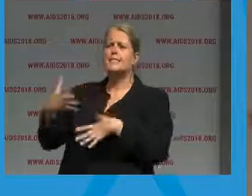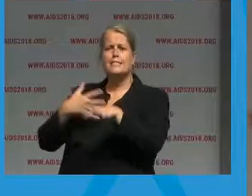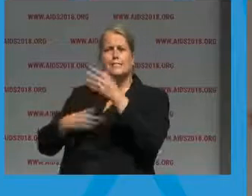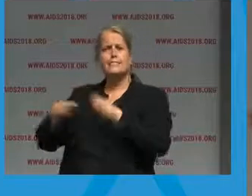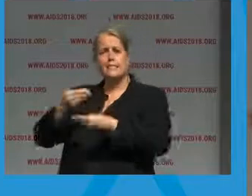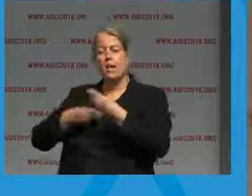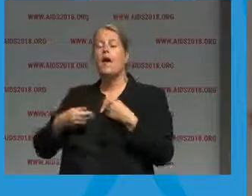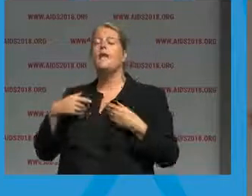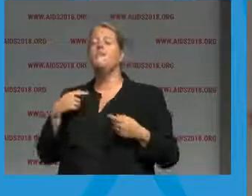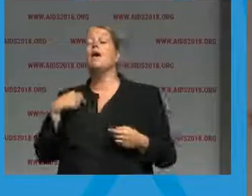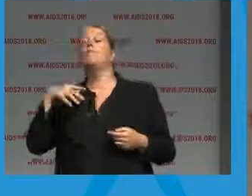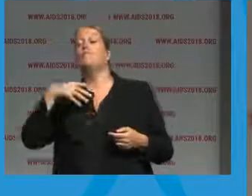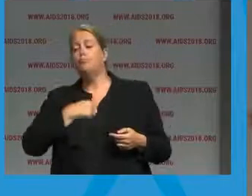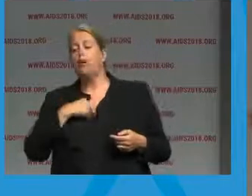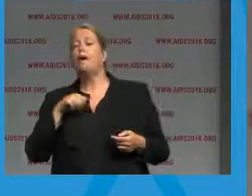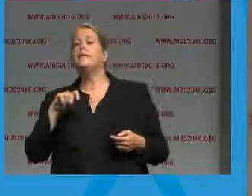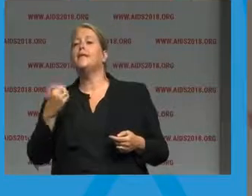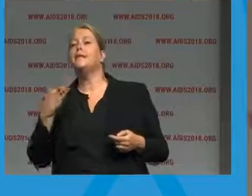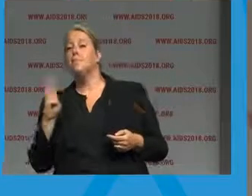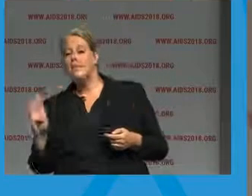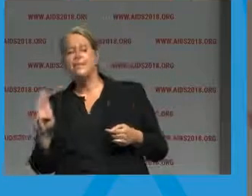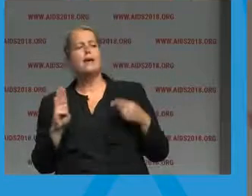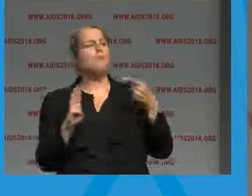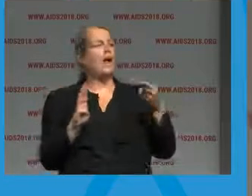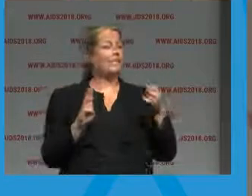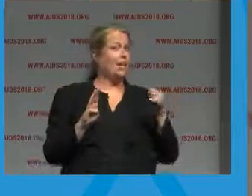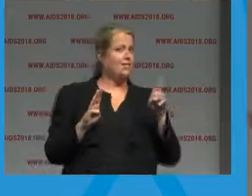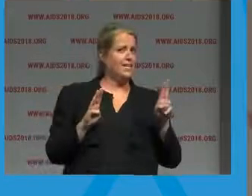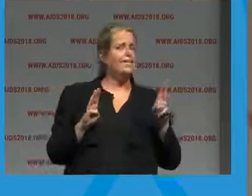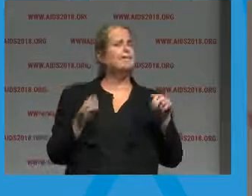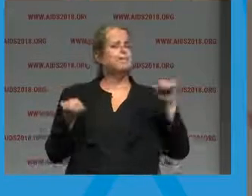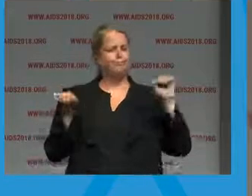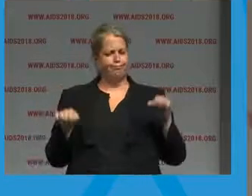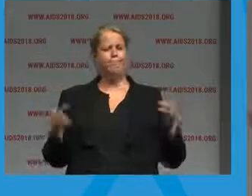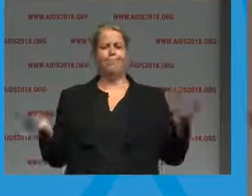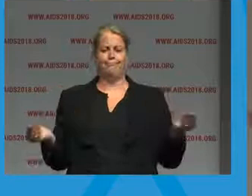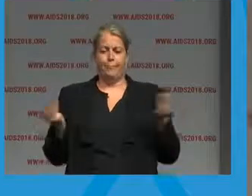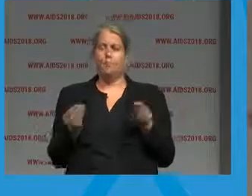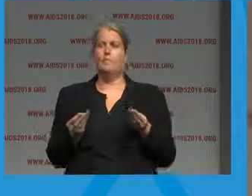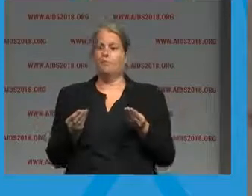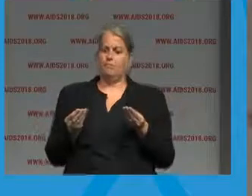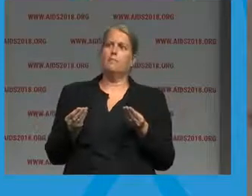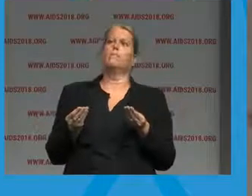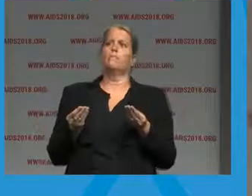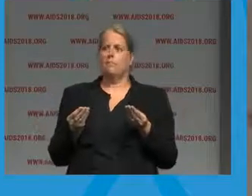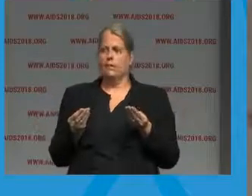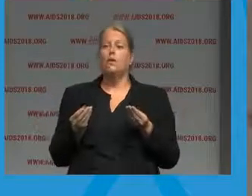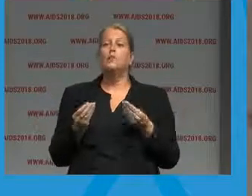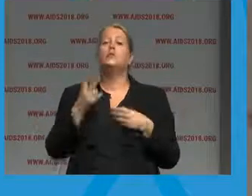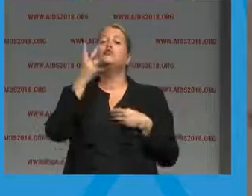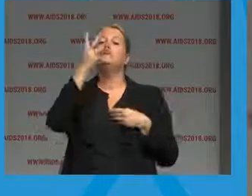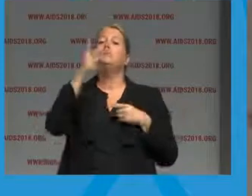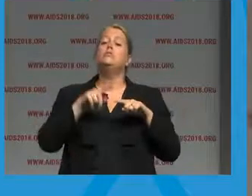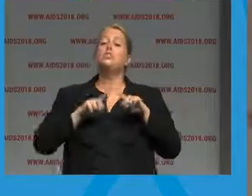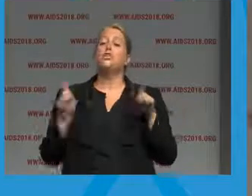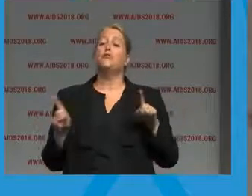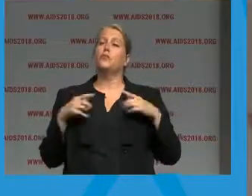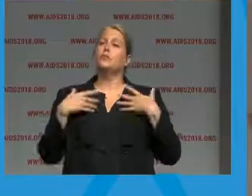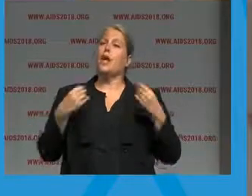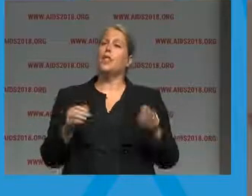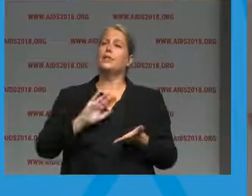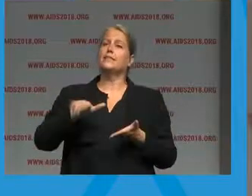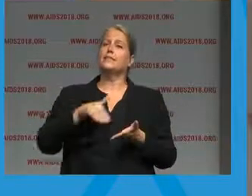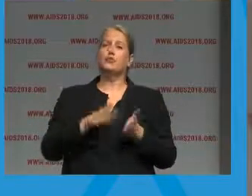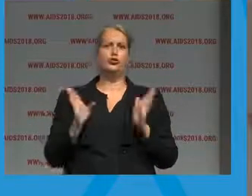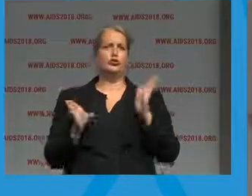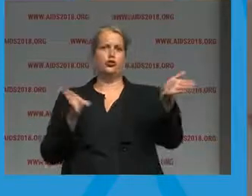was TB and then also my HIV was confirmed, I now had to go to 2 different health centers.